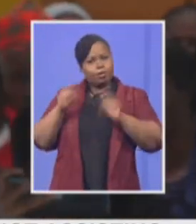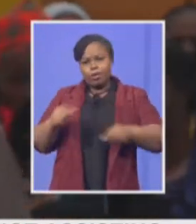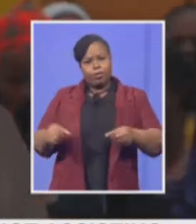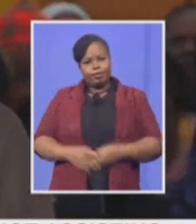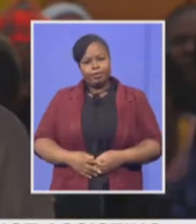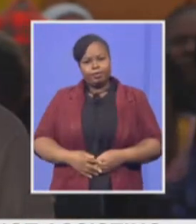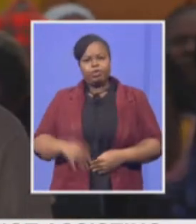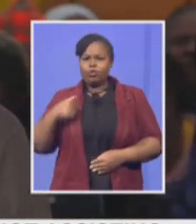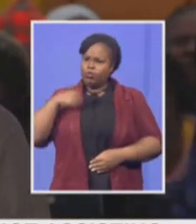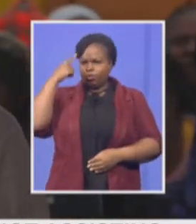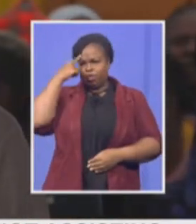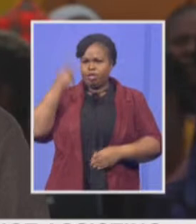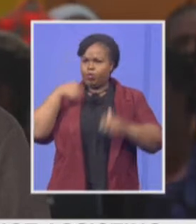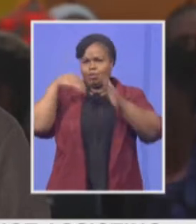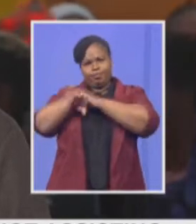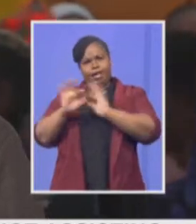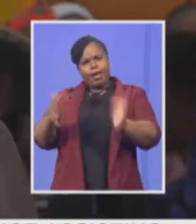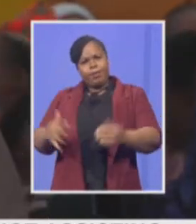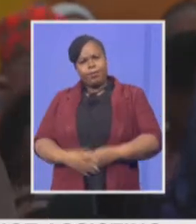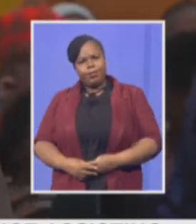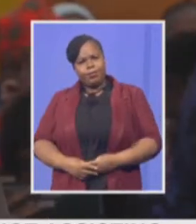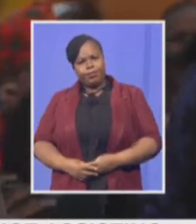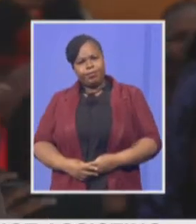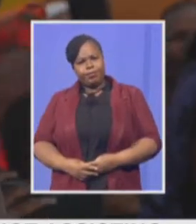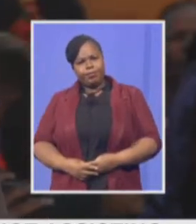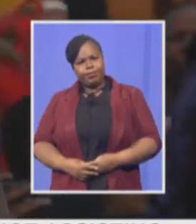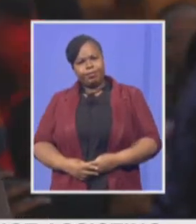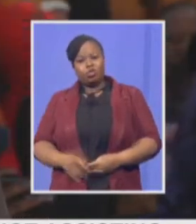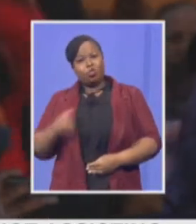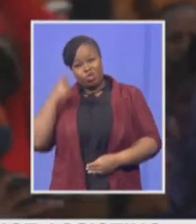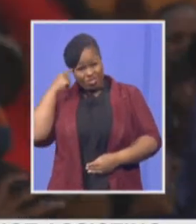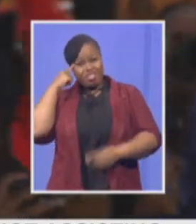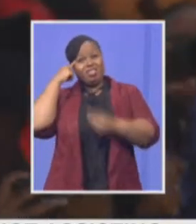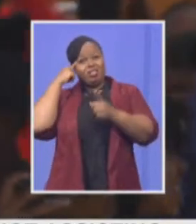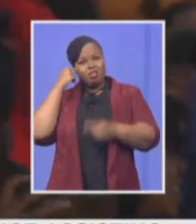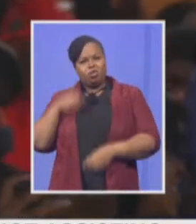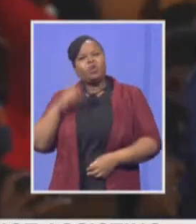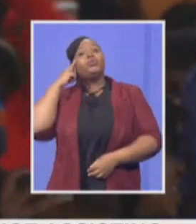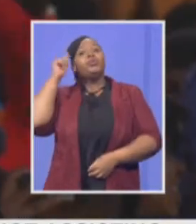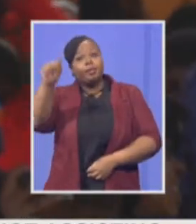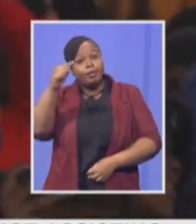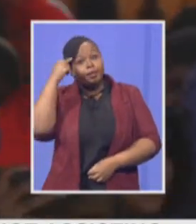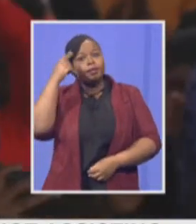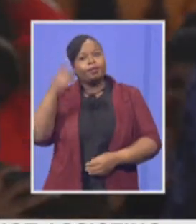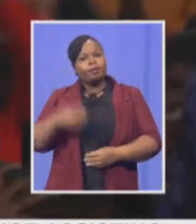wena ucabanga ukuthi songena kanjani lezi zinto lezi. Mawucabanga wena.